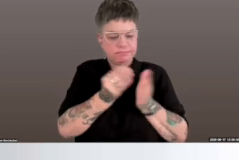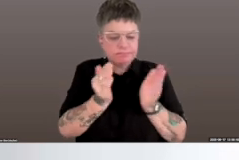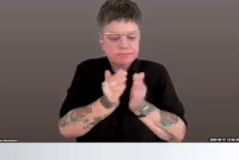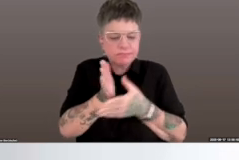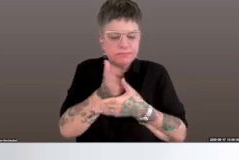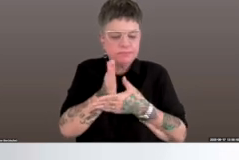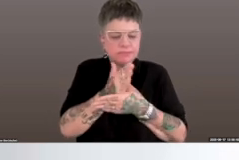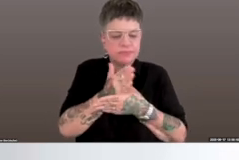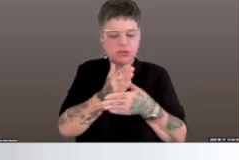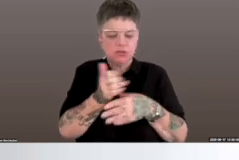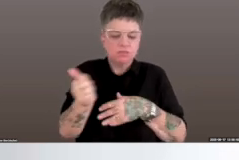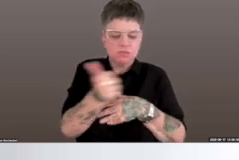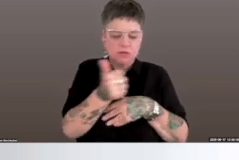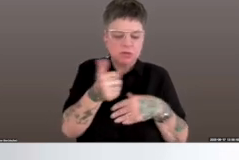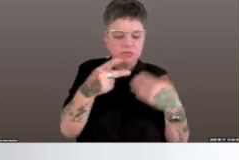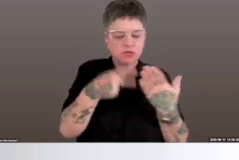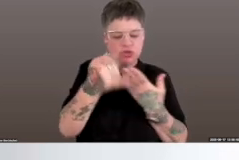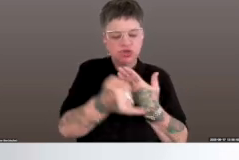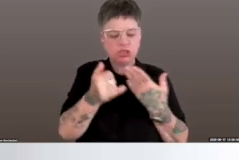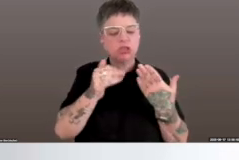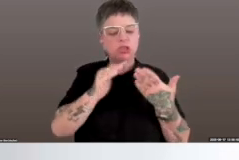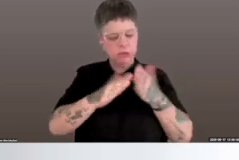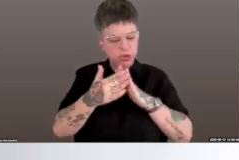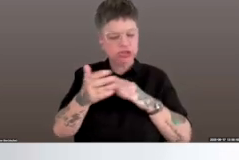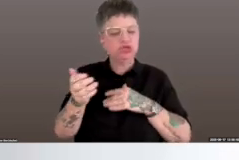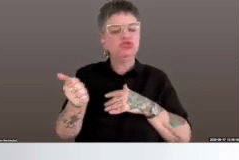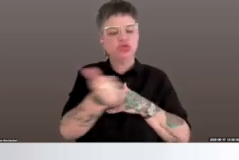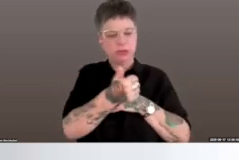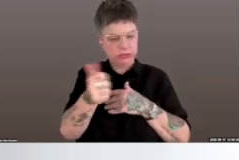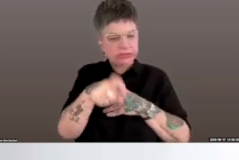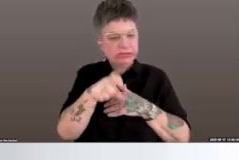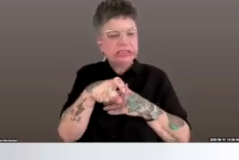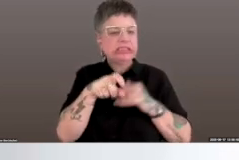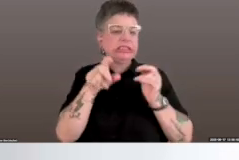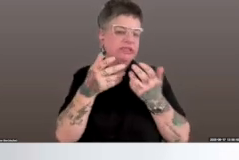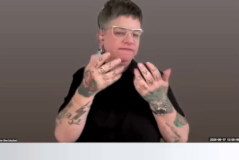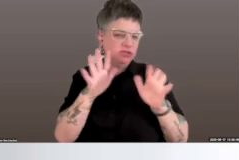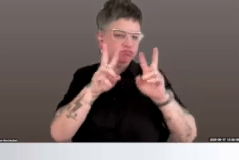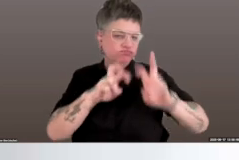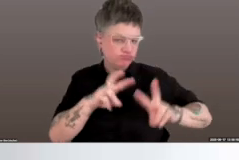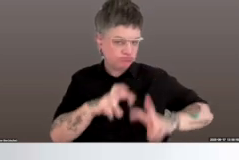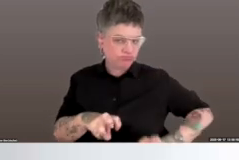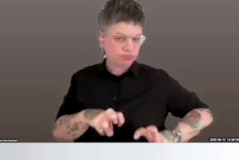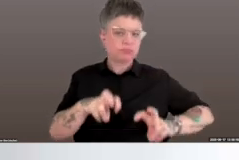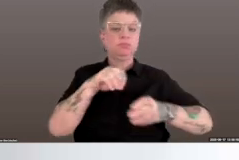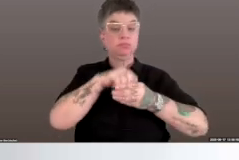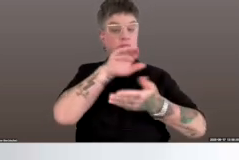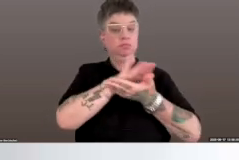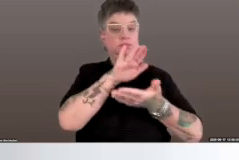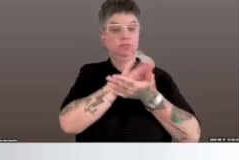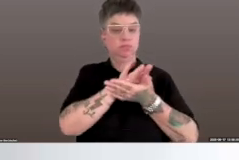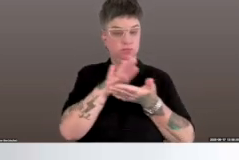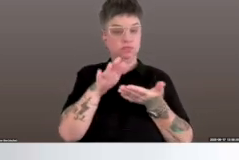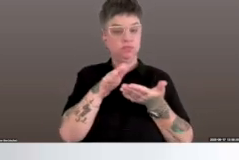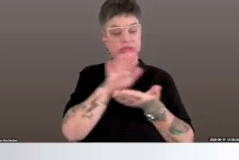mobility projects and community transportation needs assessments. Clean Mobility in Schools supports clean